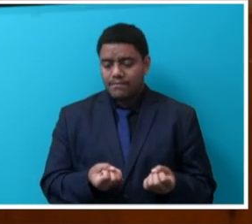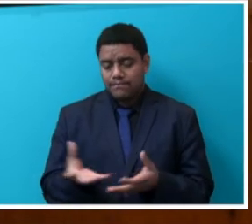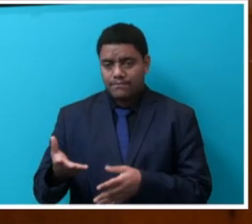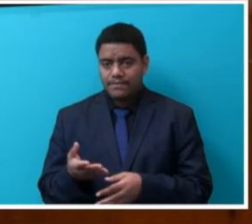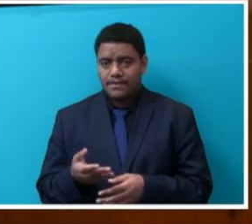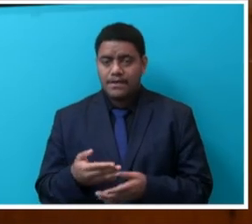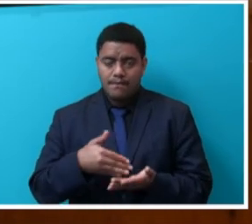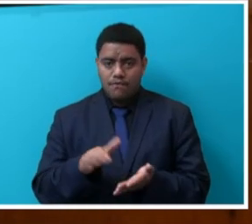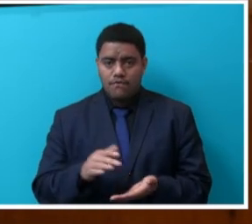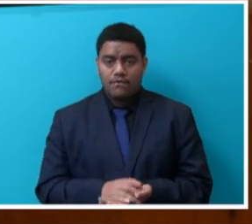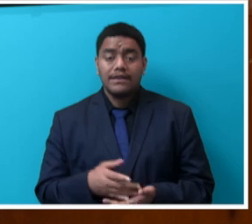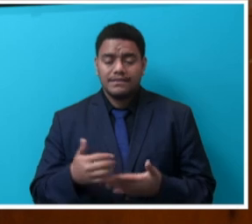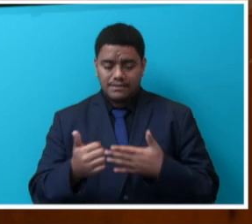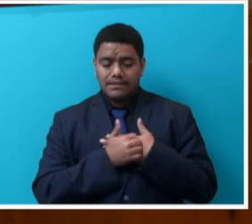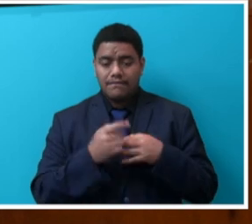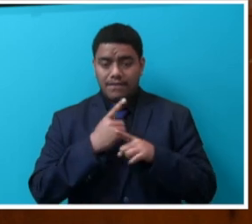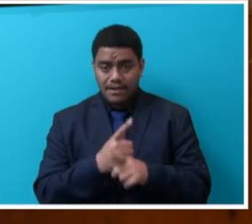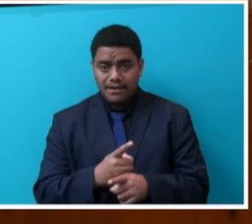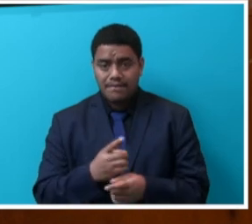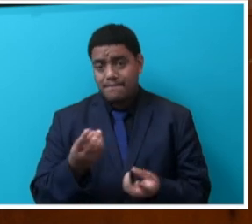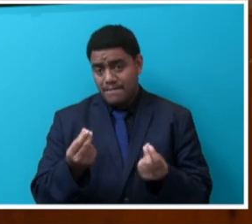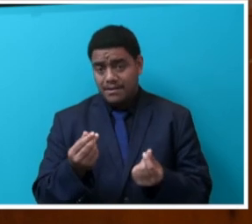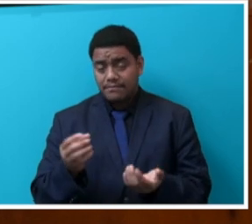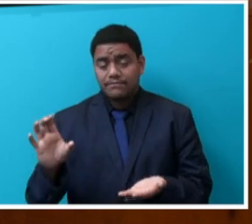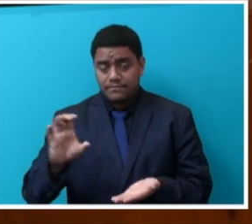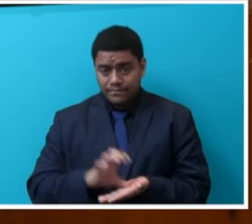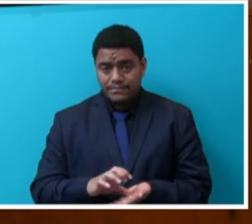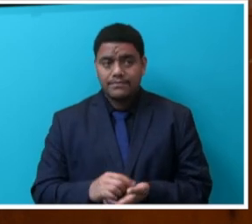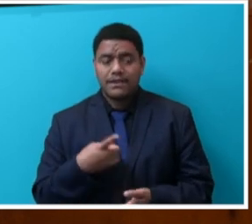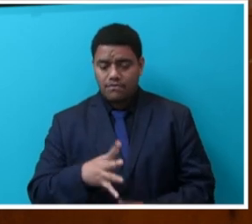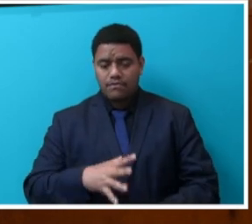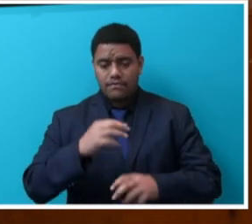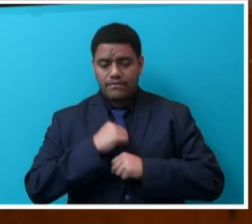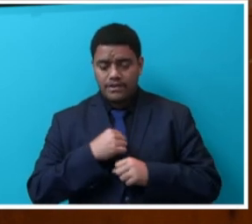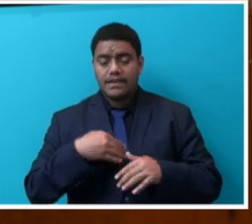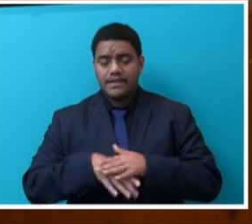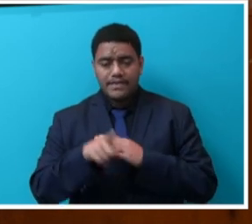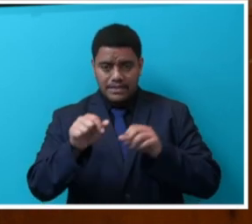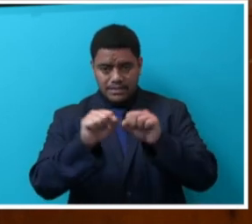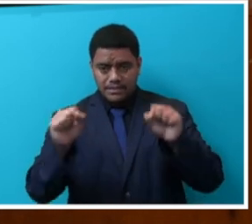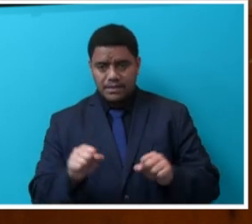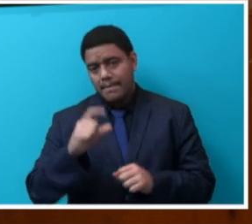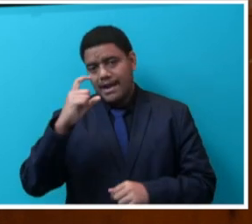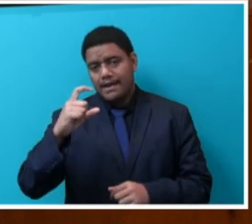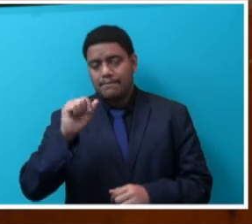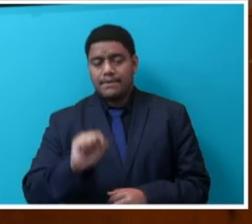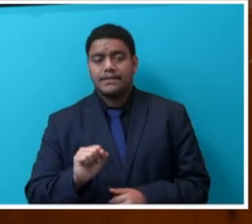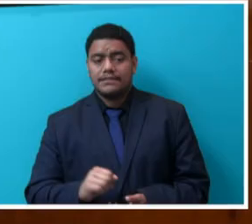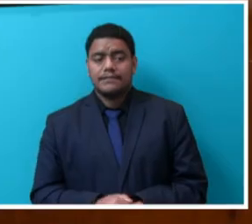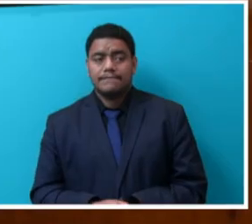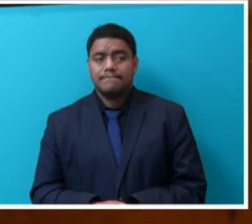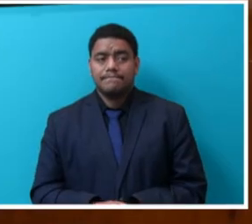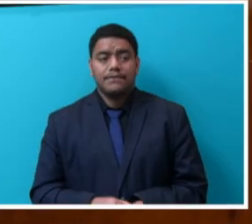also safeguards commuters' funds and maintaining public confidence in the e-ticketing system. We know